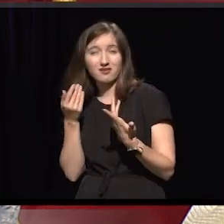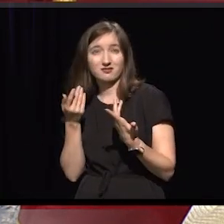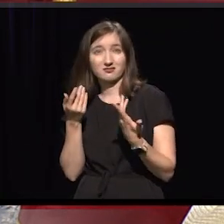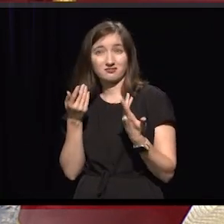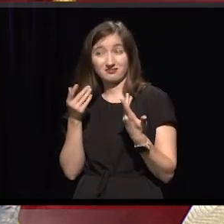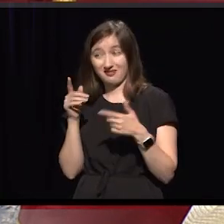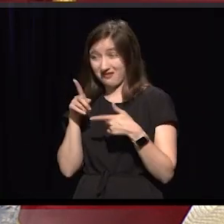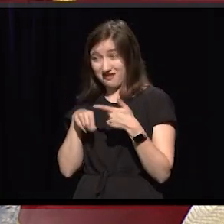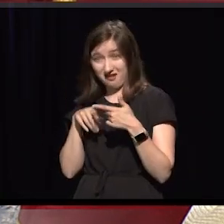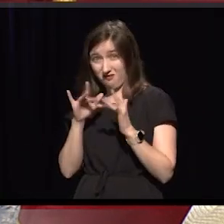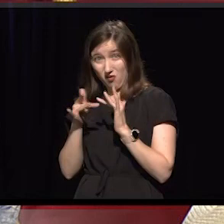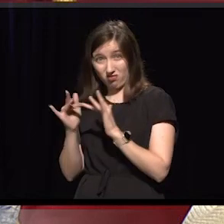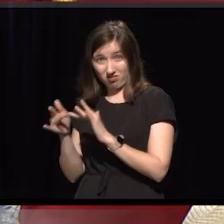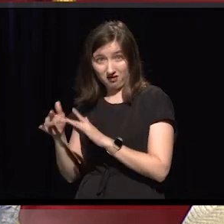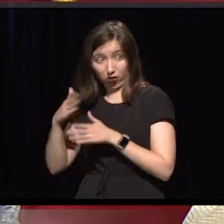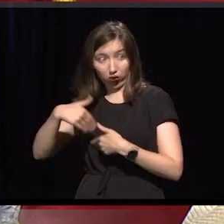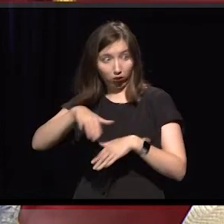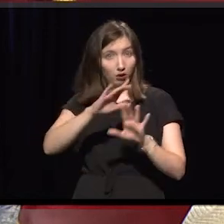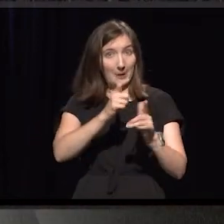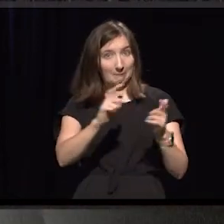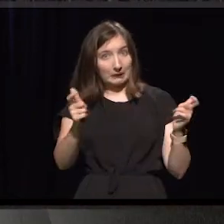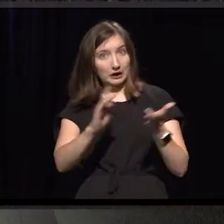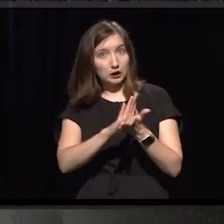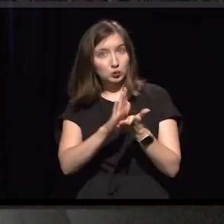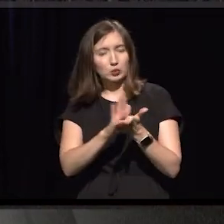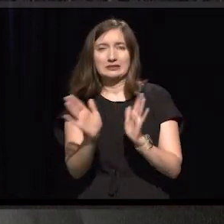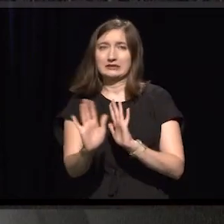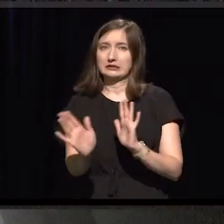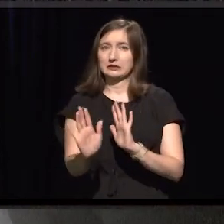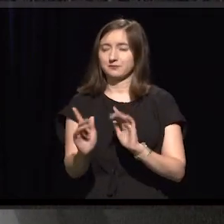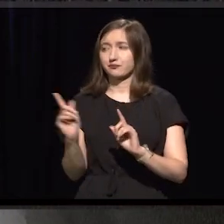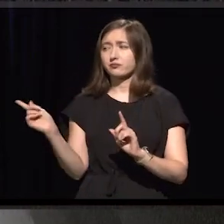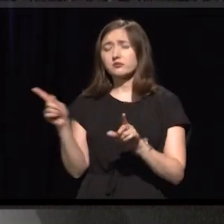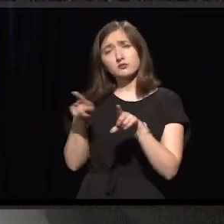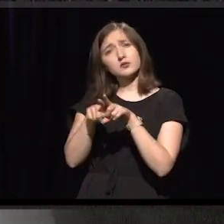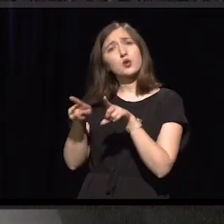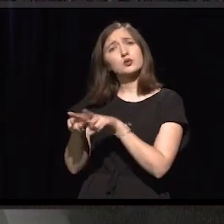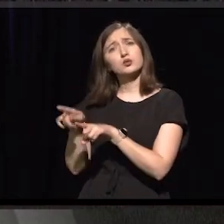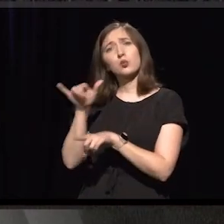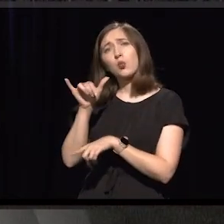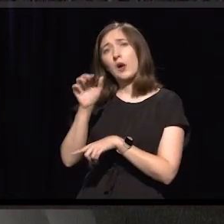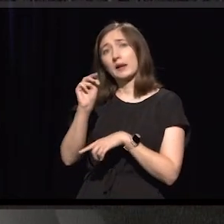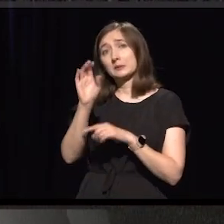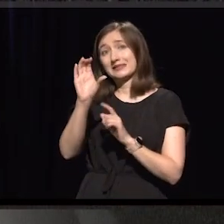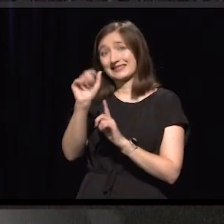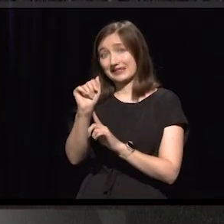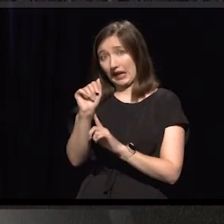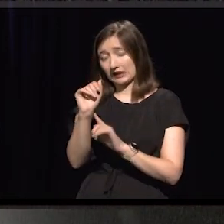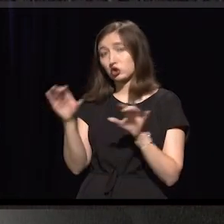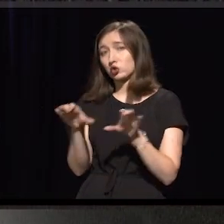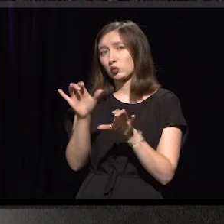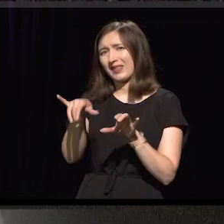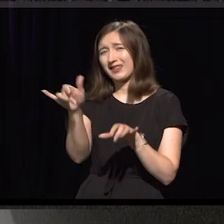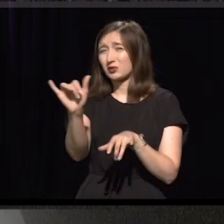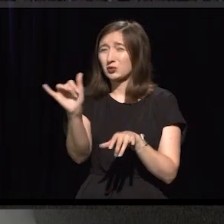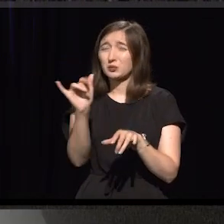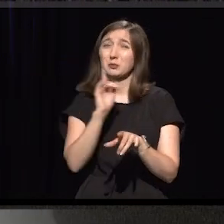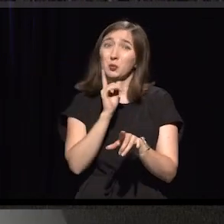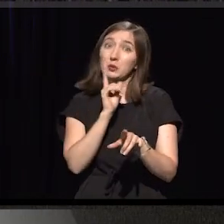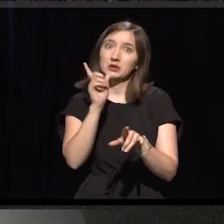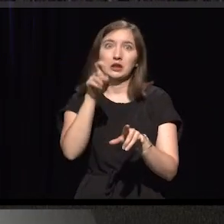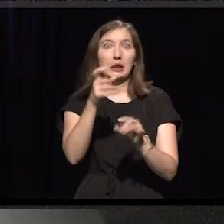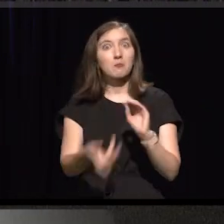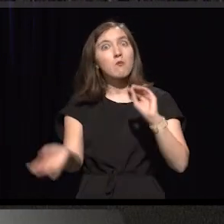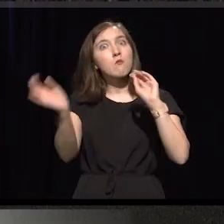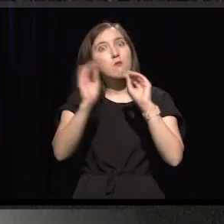that's probably a better way to do it. I know there are YMCAs across the country doing that too, but Yeah. we need more places